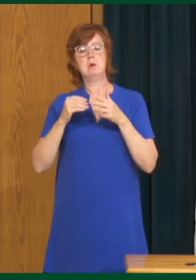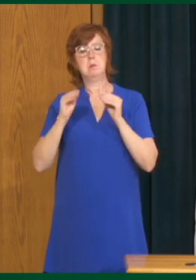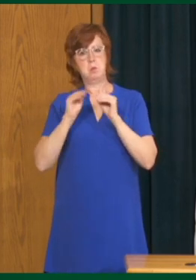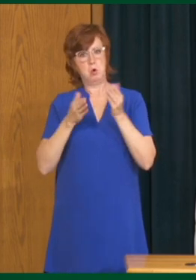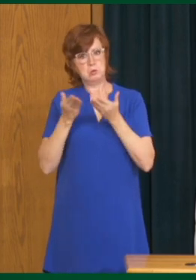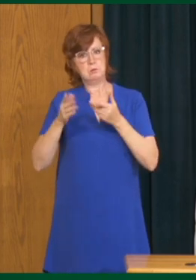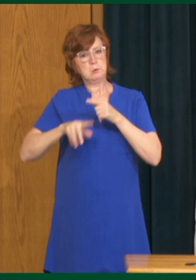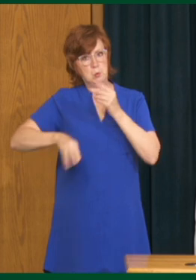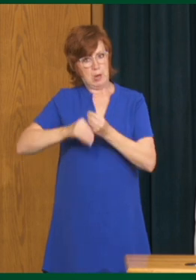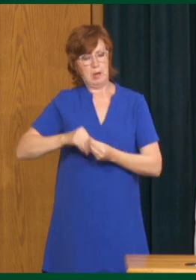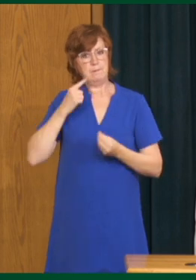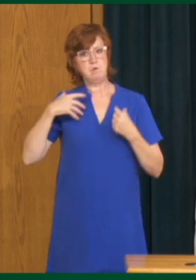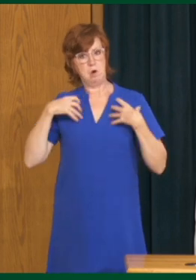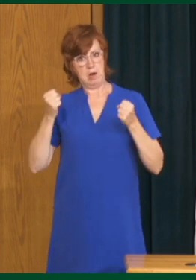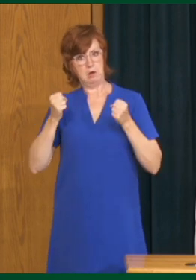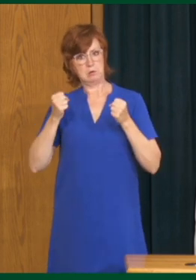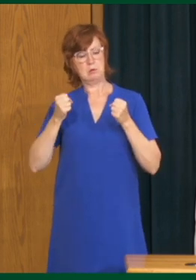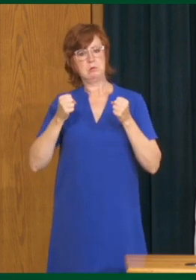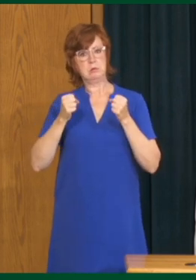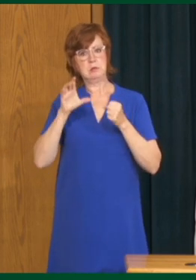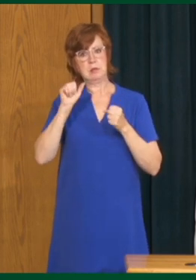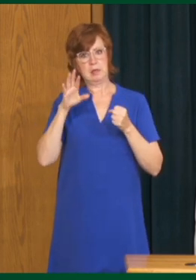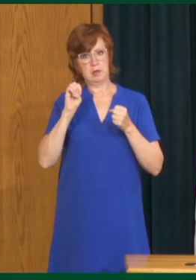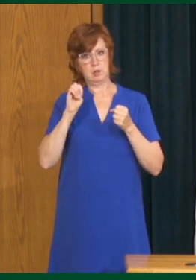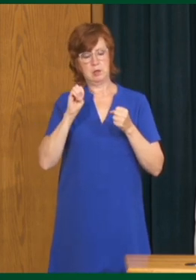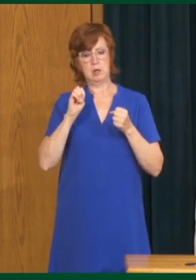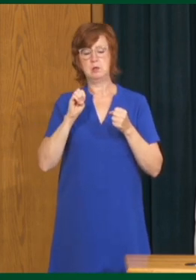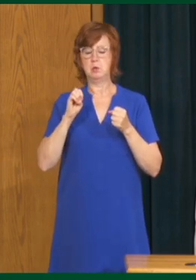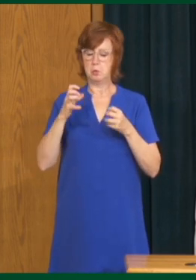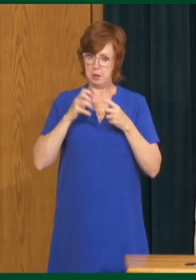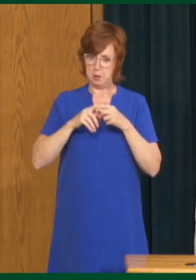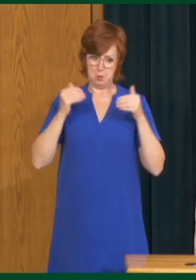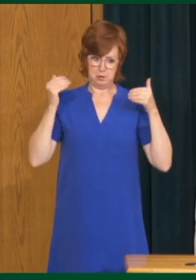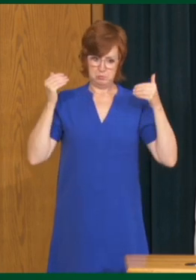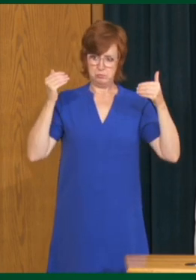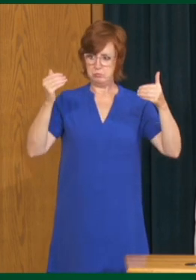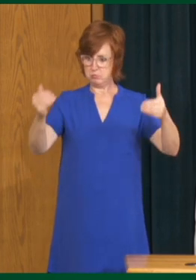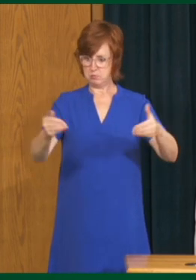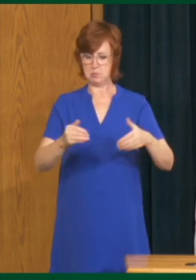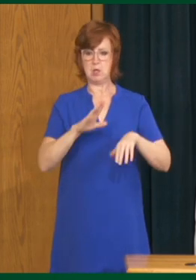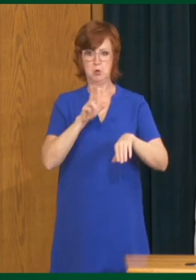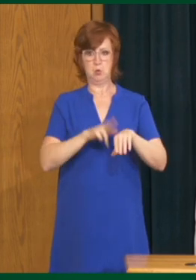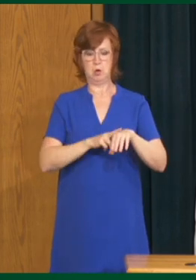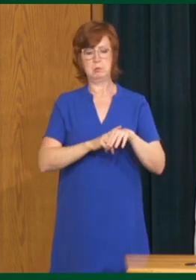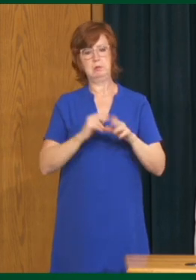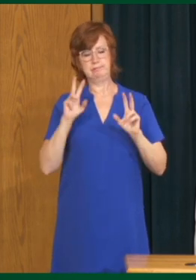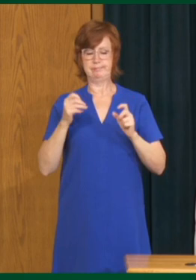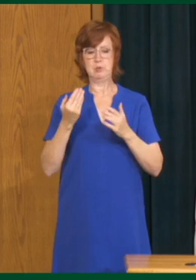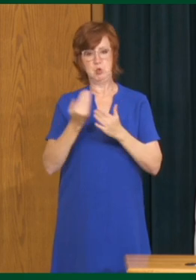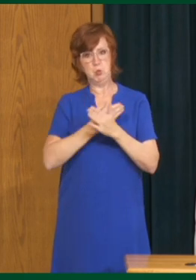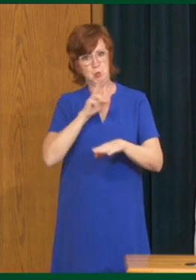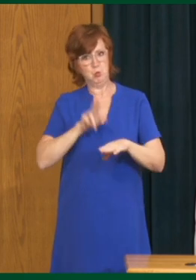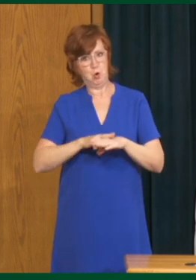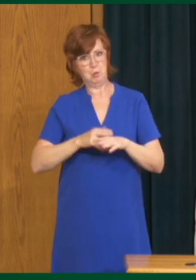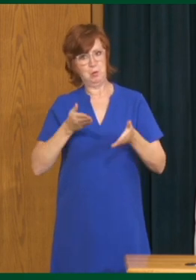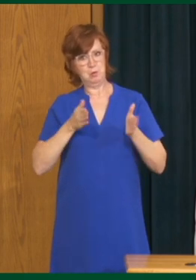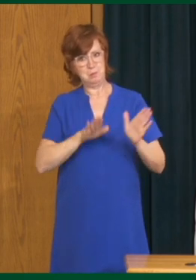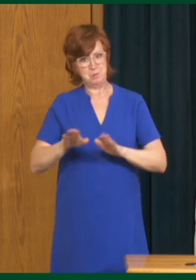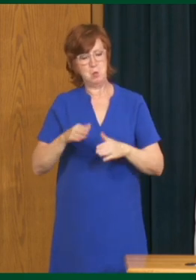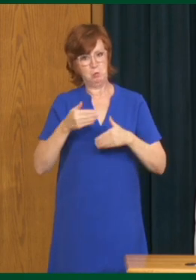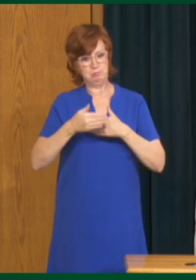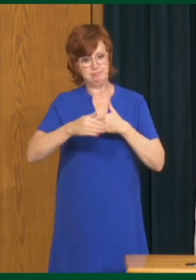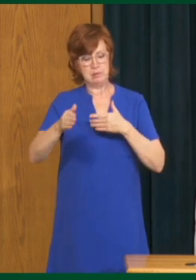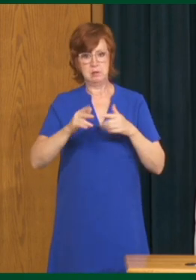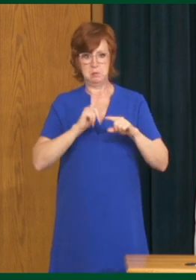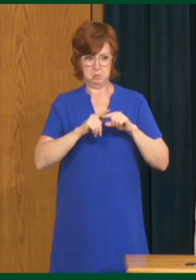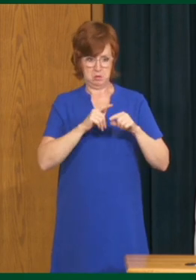province. And while we know our providers are eager to return to their new normal, I must stress that services coming online are being done as quickly